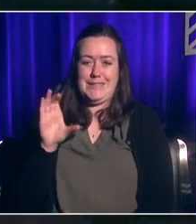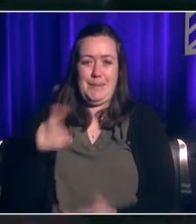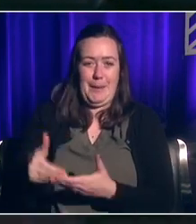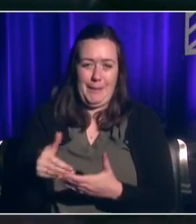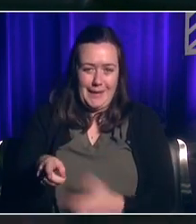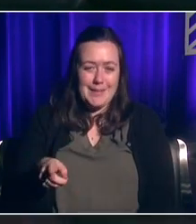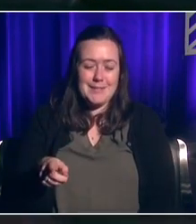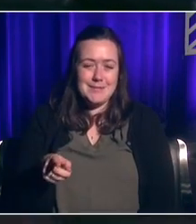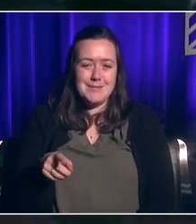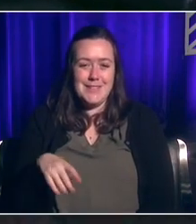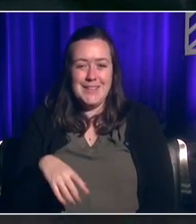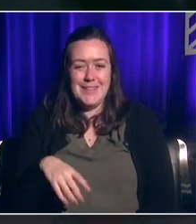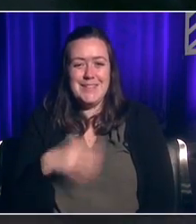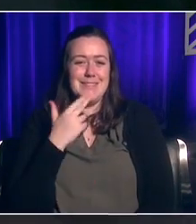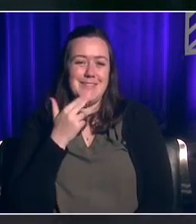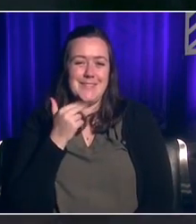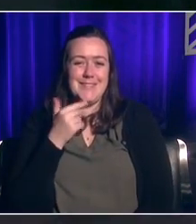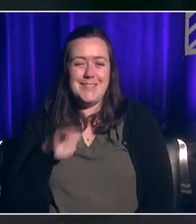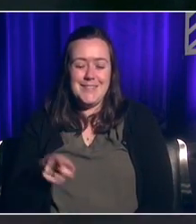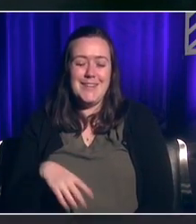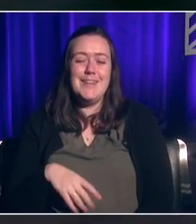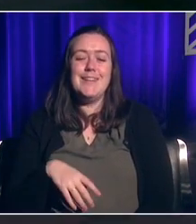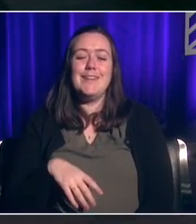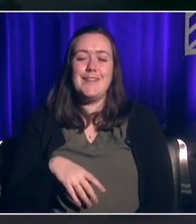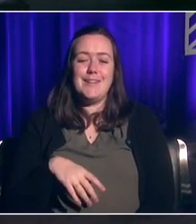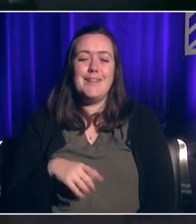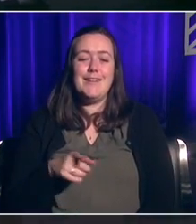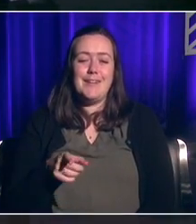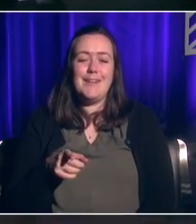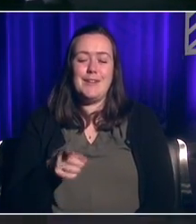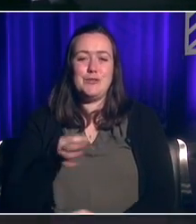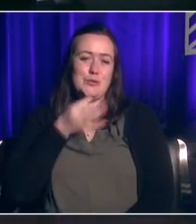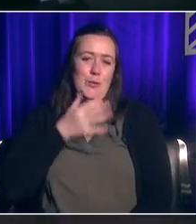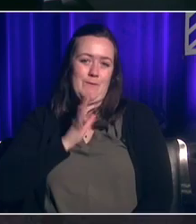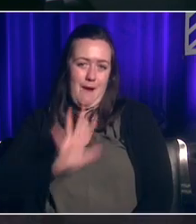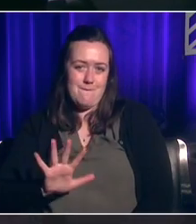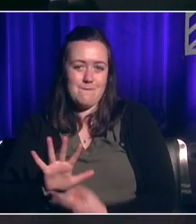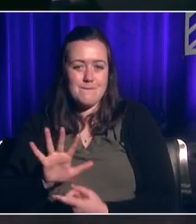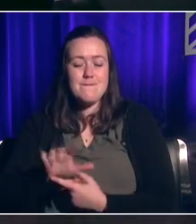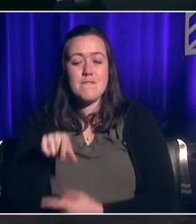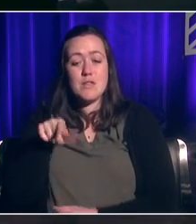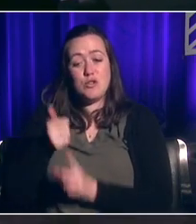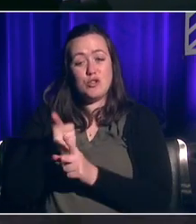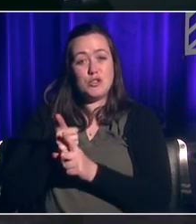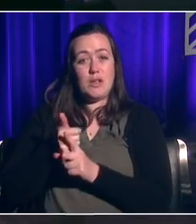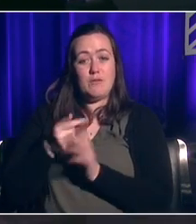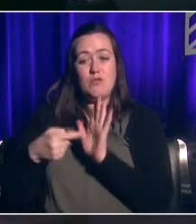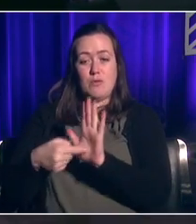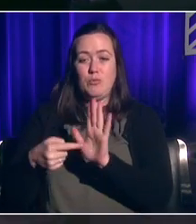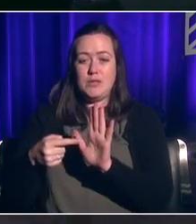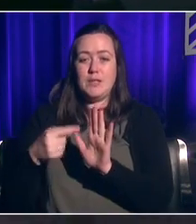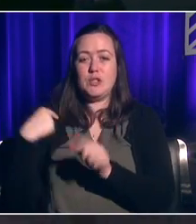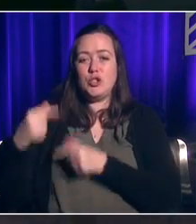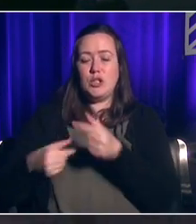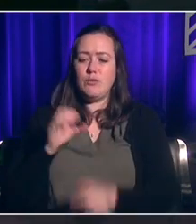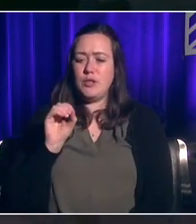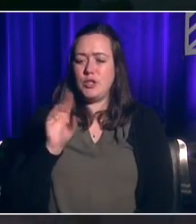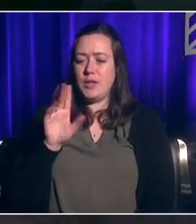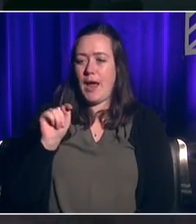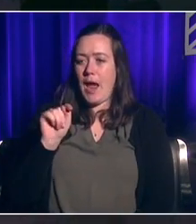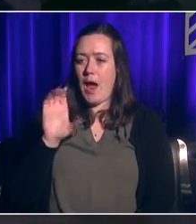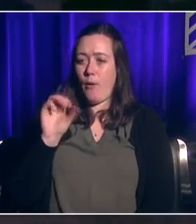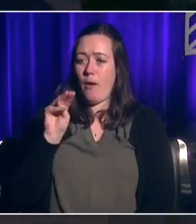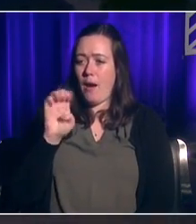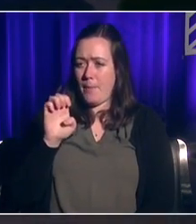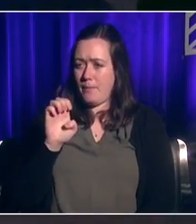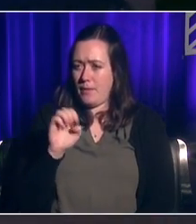heavy accent. We're teaching her Spanish at home. But she is now represents Generation Alpha. I don't think there's a cool name for that